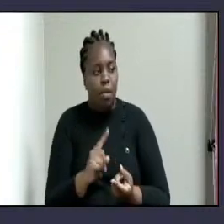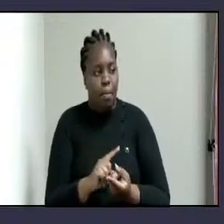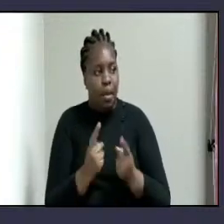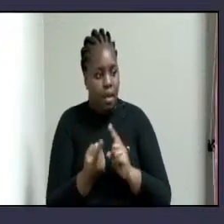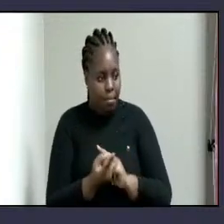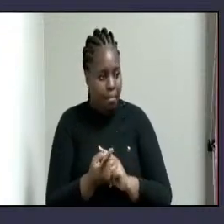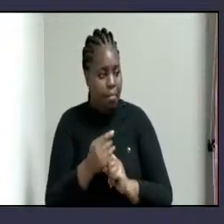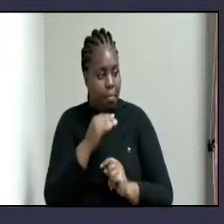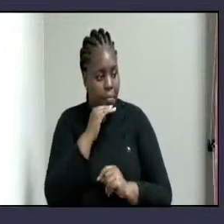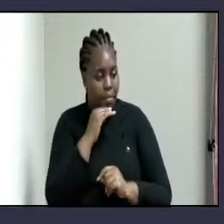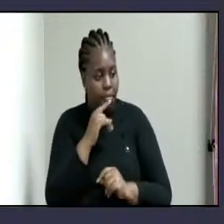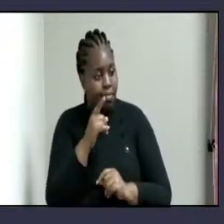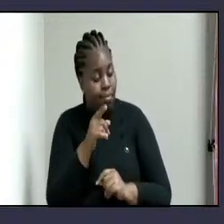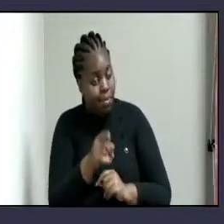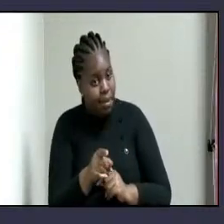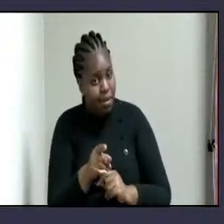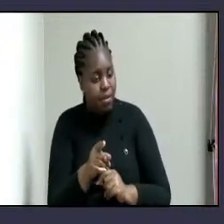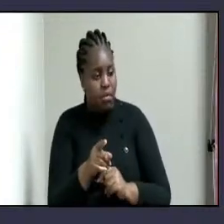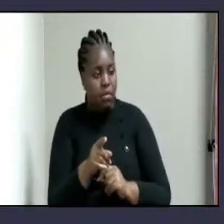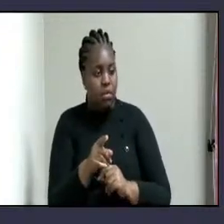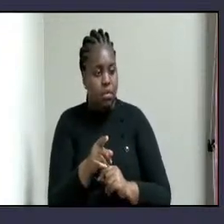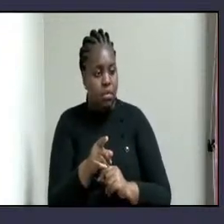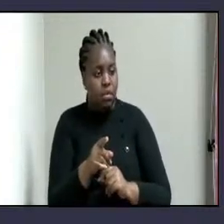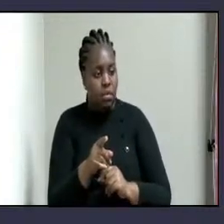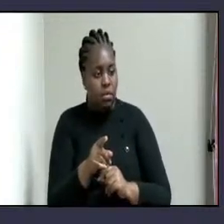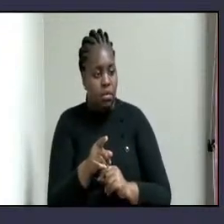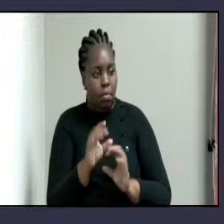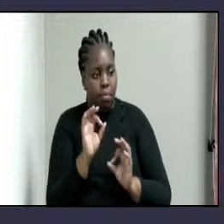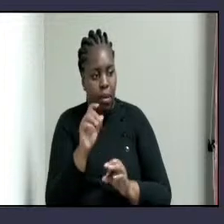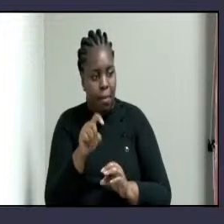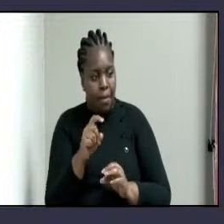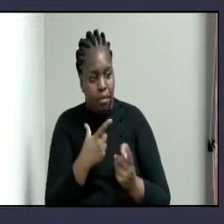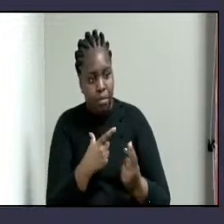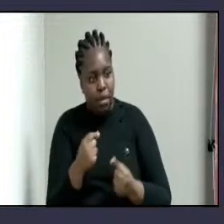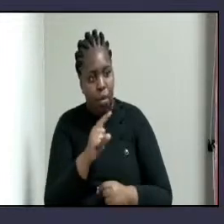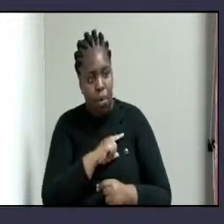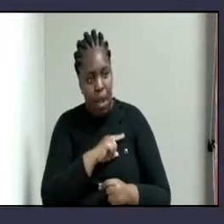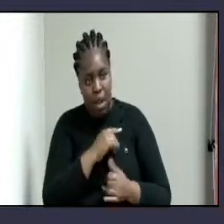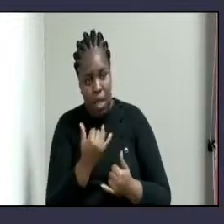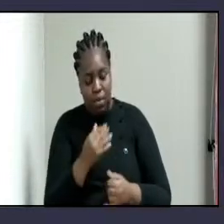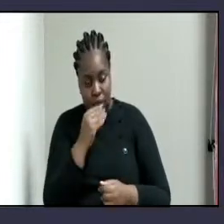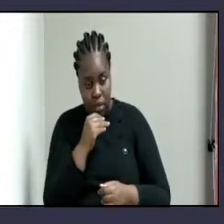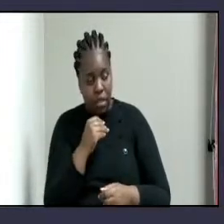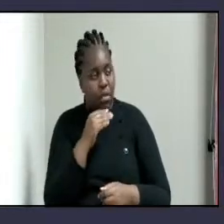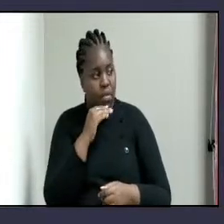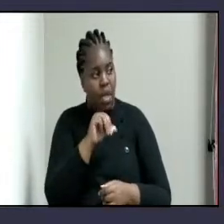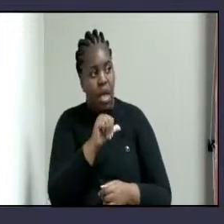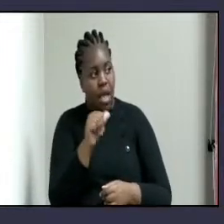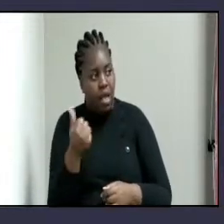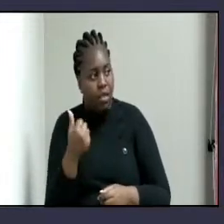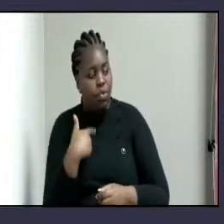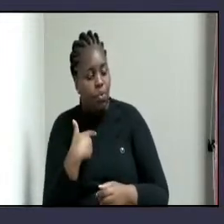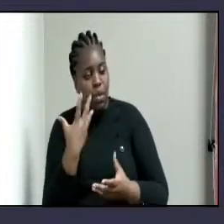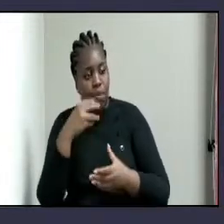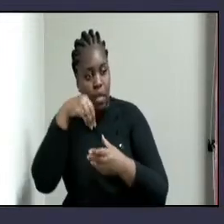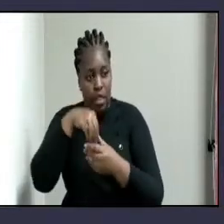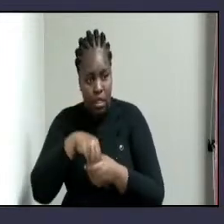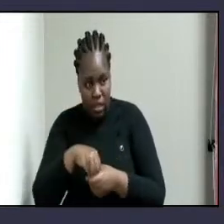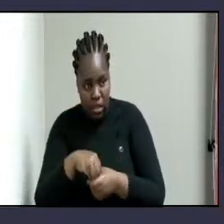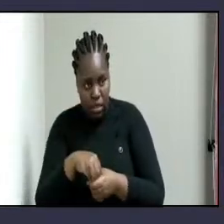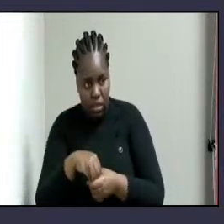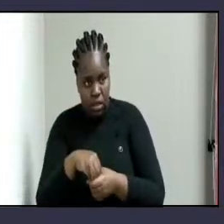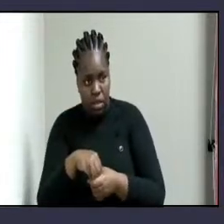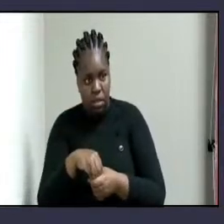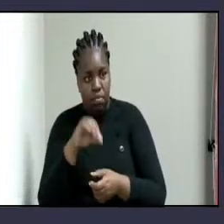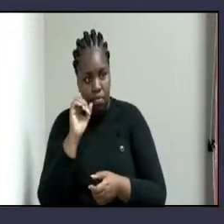to whether that is channeled towards what it's supposed to be done, because like you are saying, there are other challenges, dynamics within,